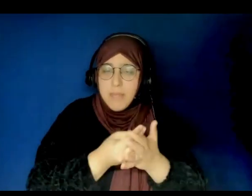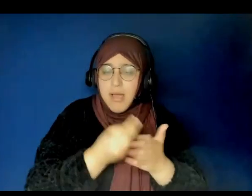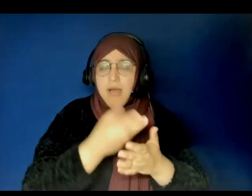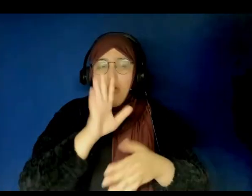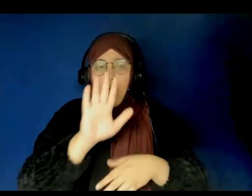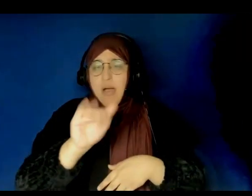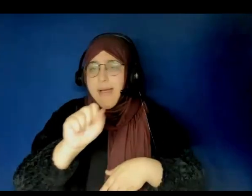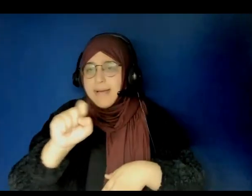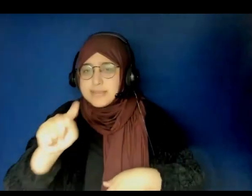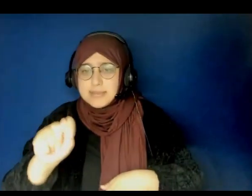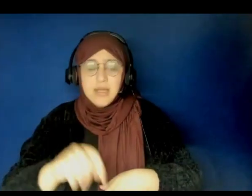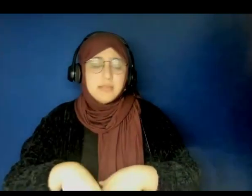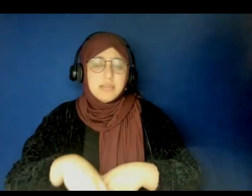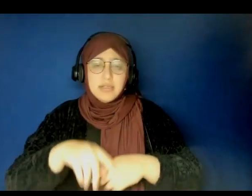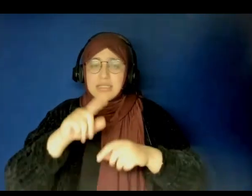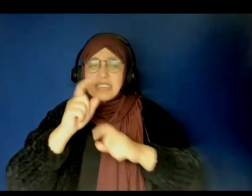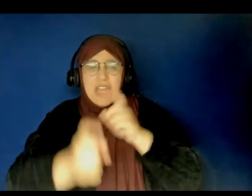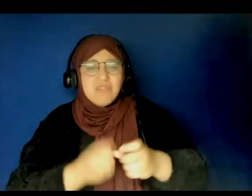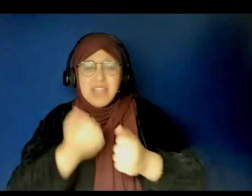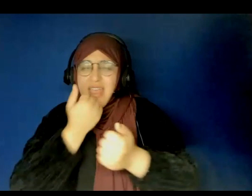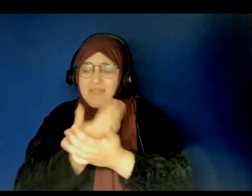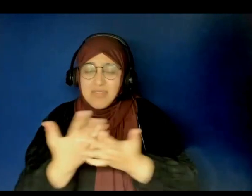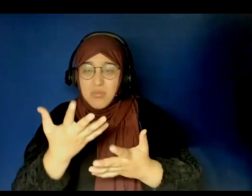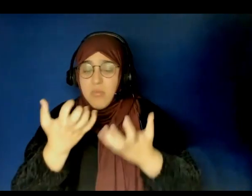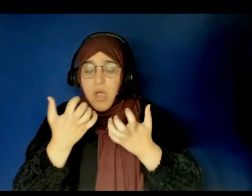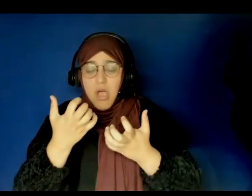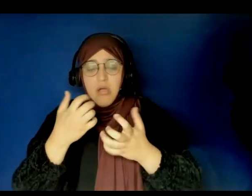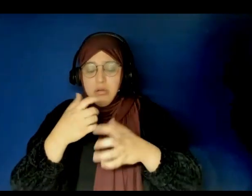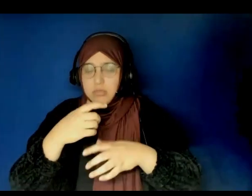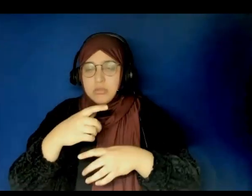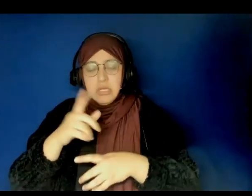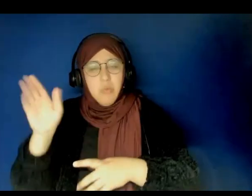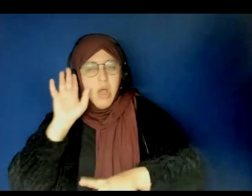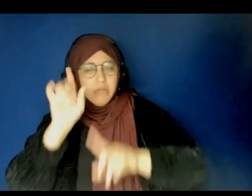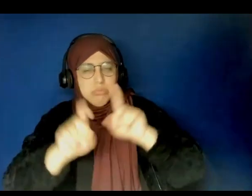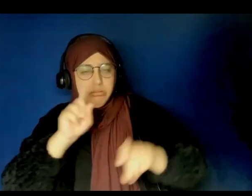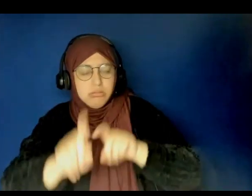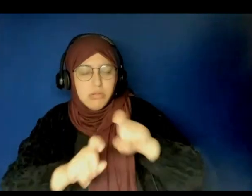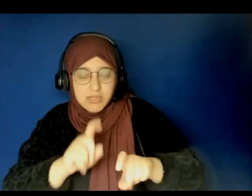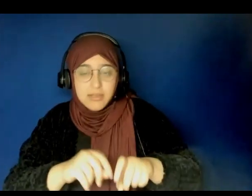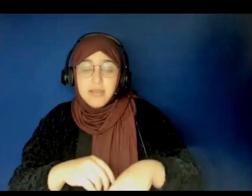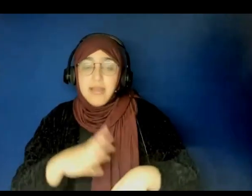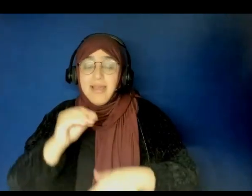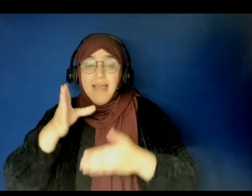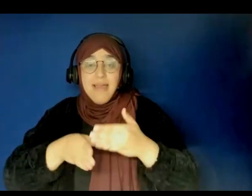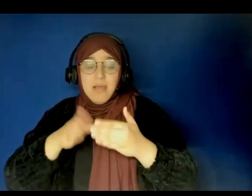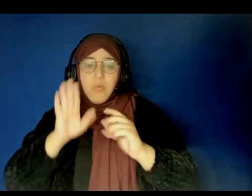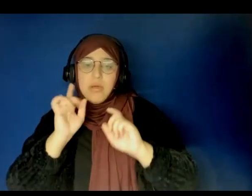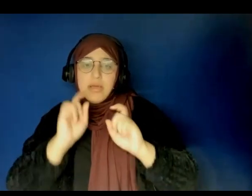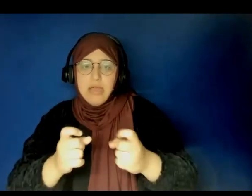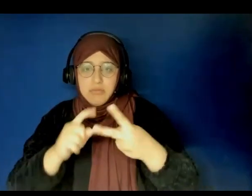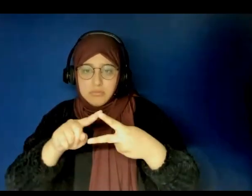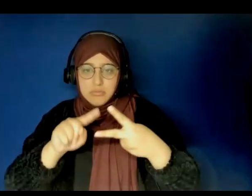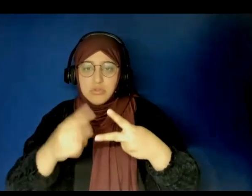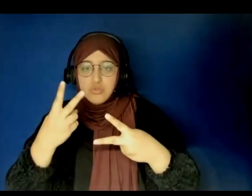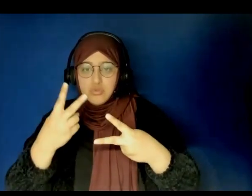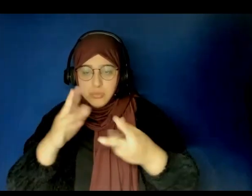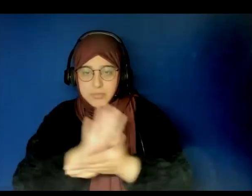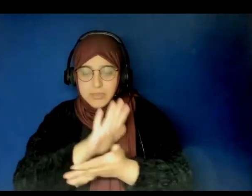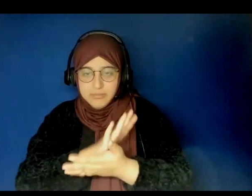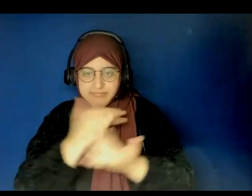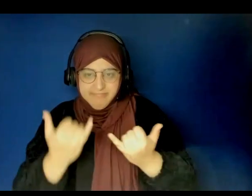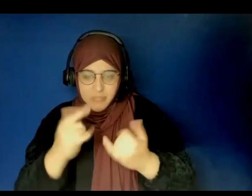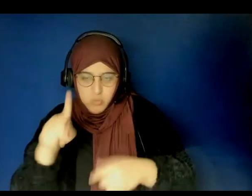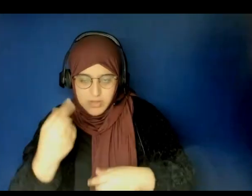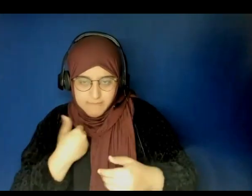we talked about. And then at the end, it can give you two documents. Currently, we only have two documents. We have the Islamic will and testament, and